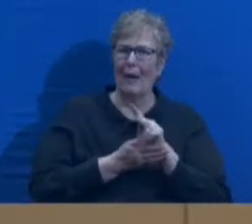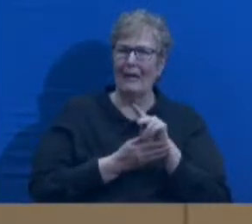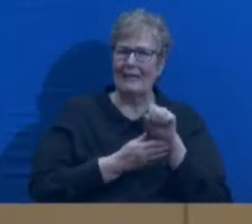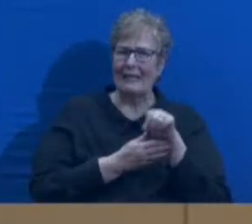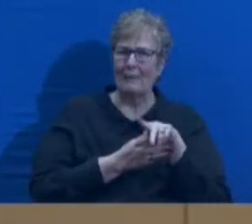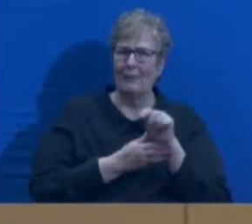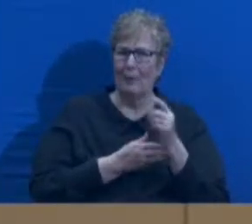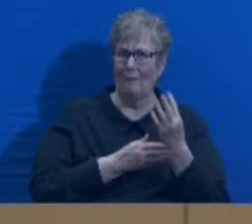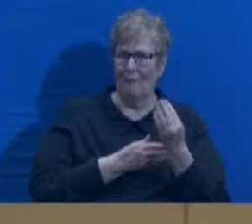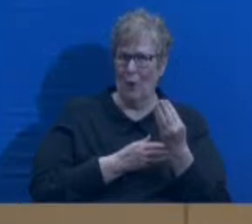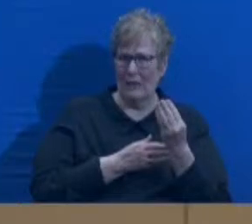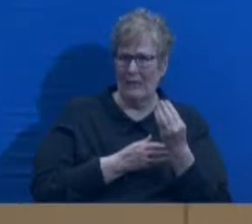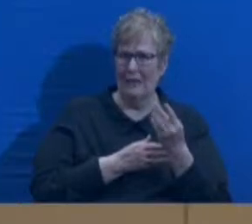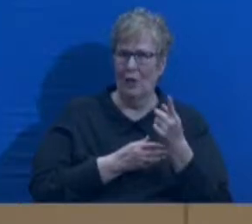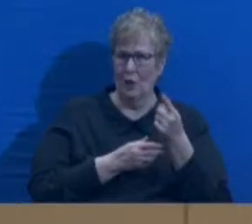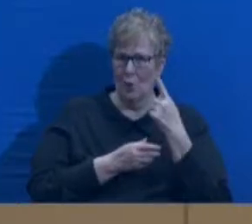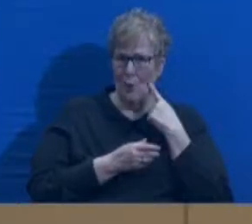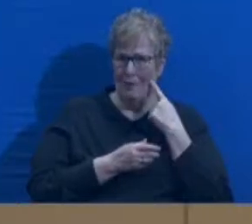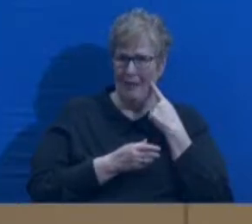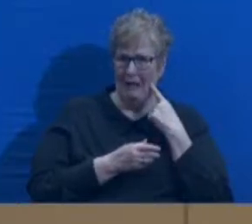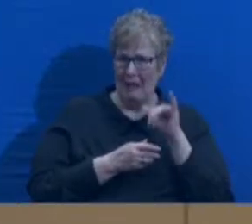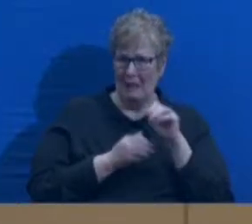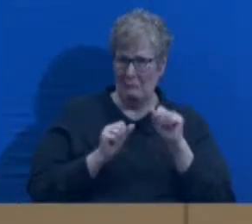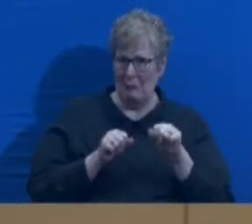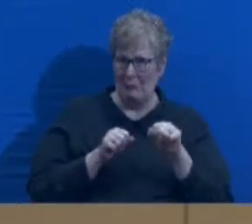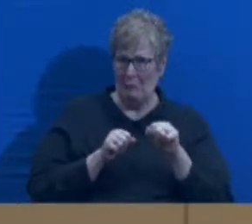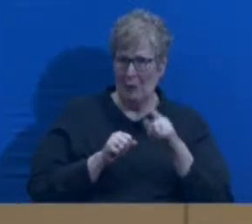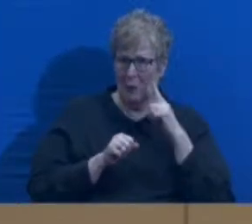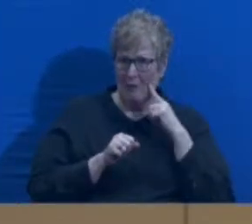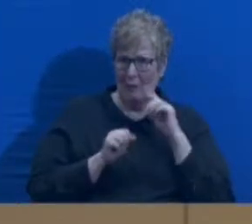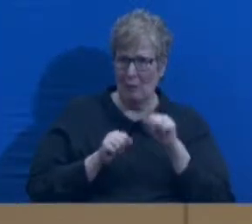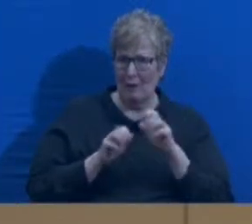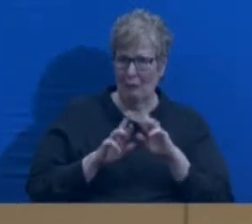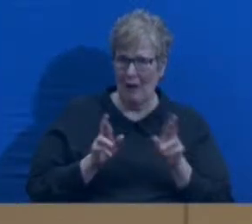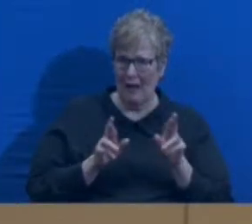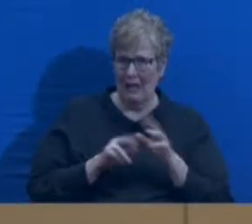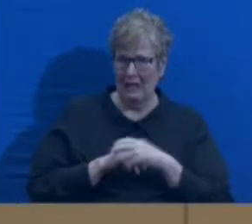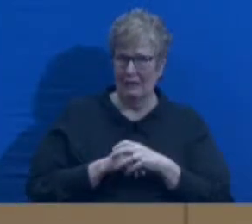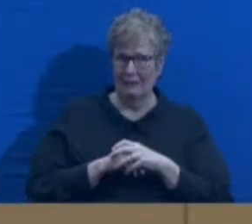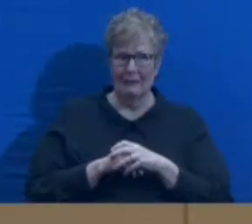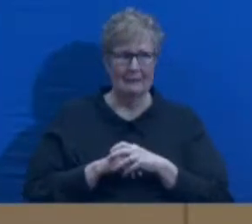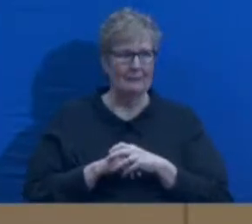September 14th. Do you think that that is doable? Do you think they will be ready by then?